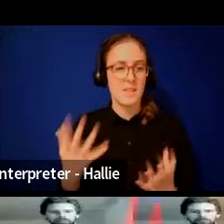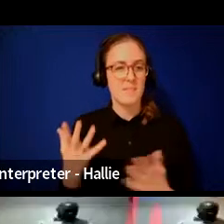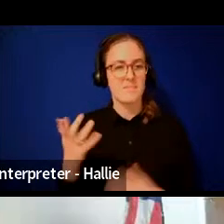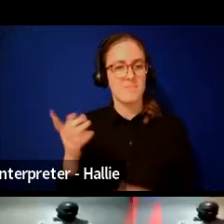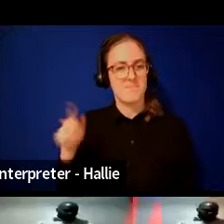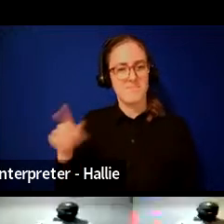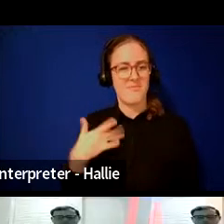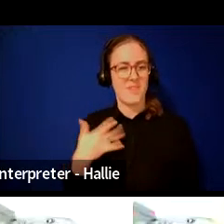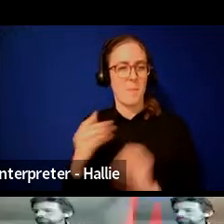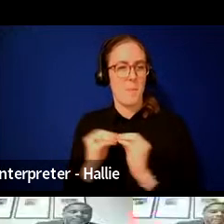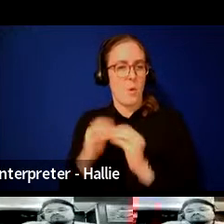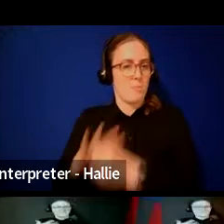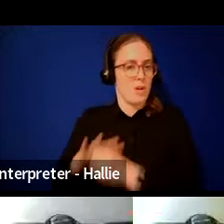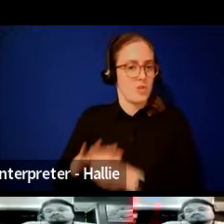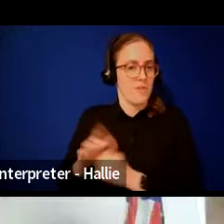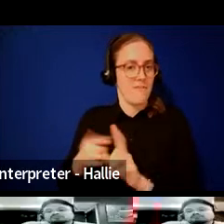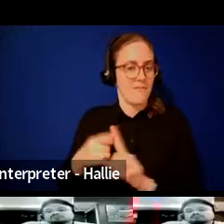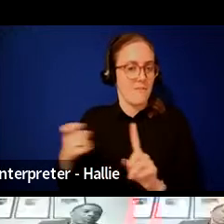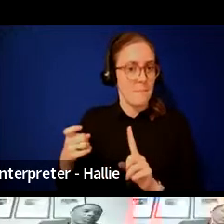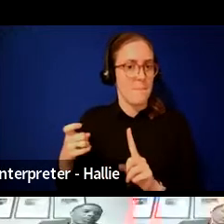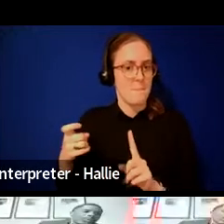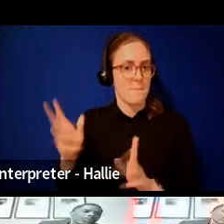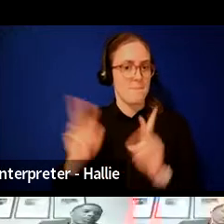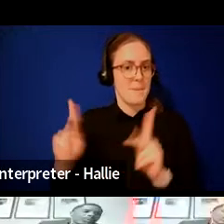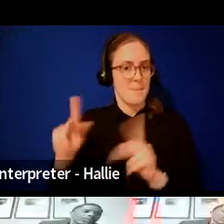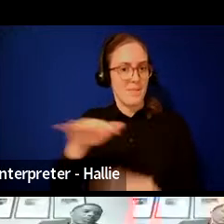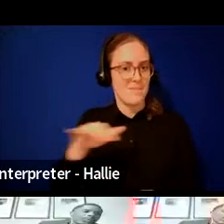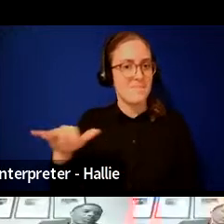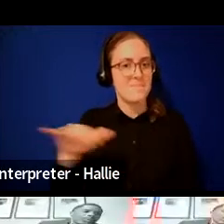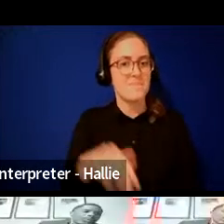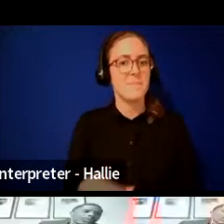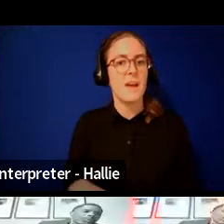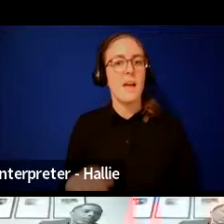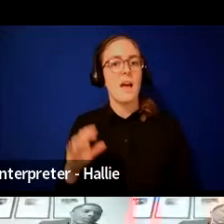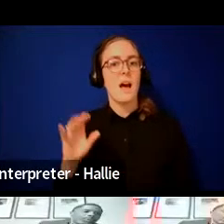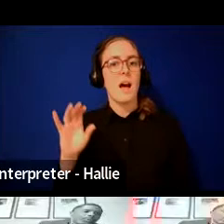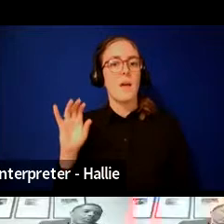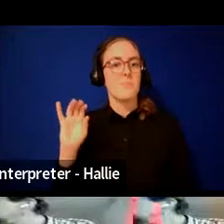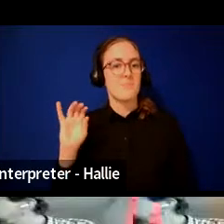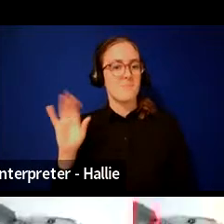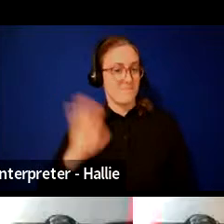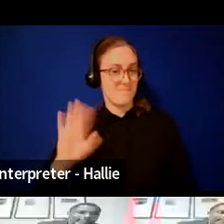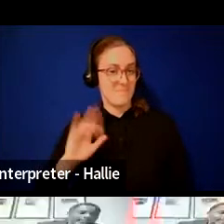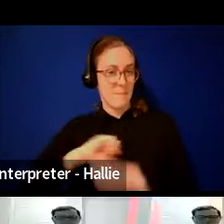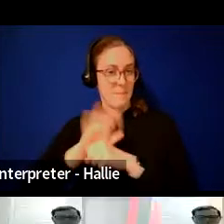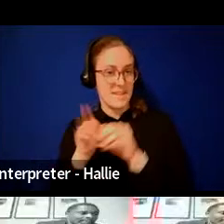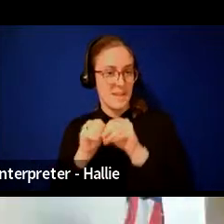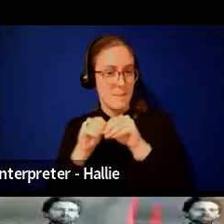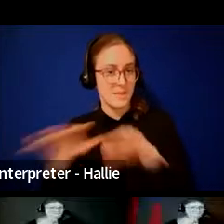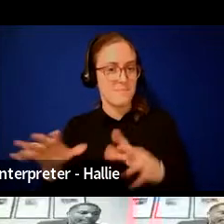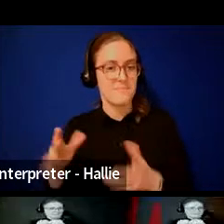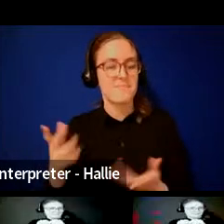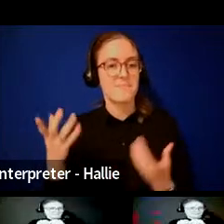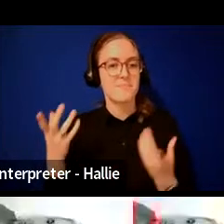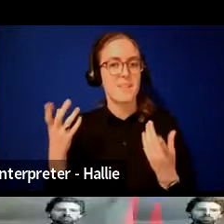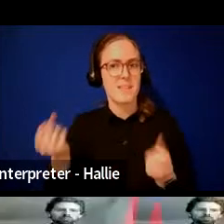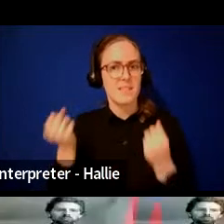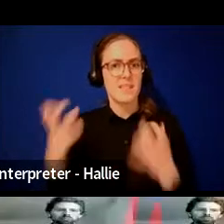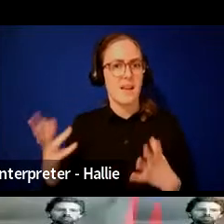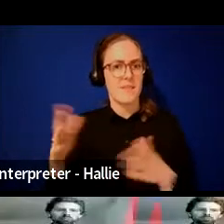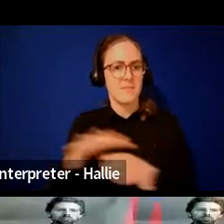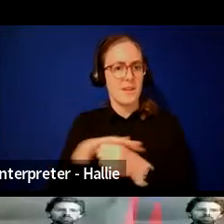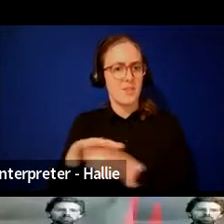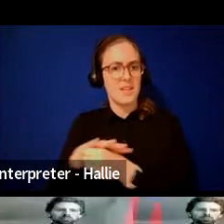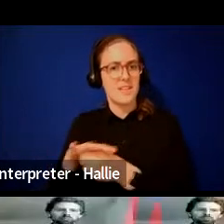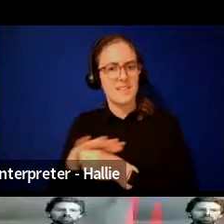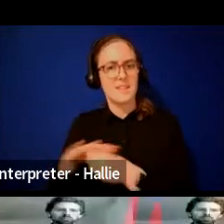from the public, right? During the pandemic, we even spaces that were considered tertiary and secondary are now